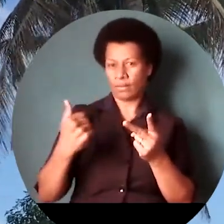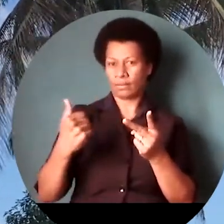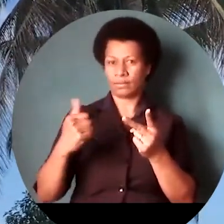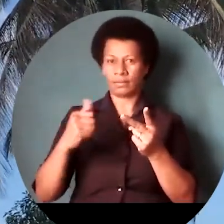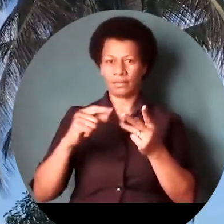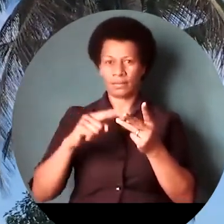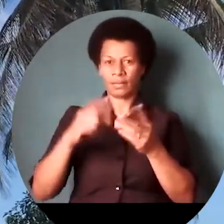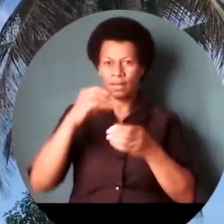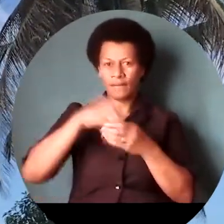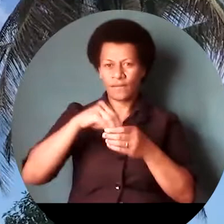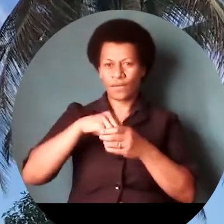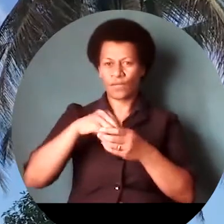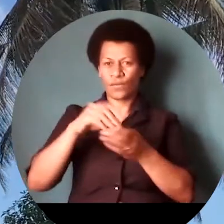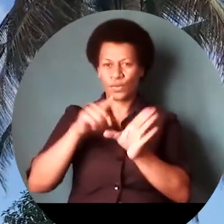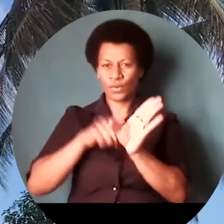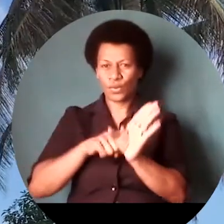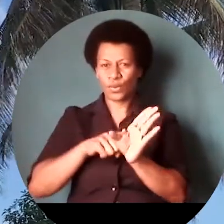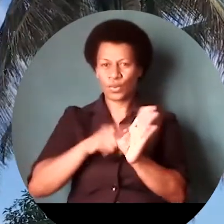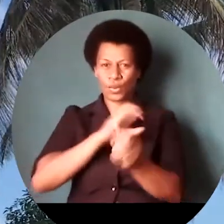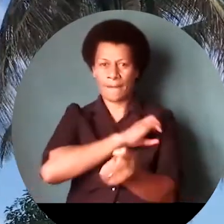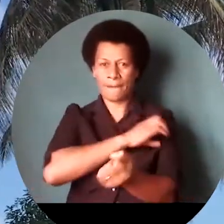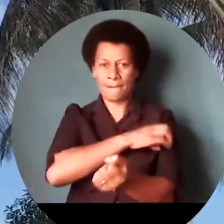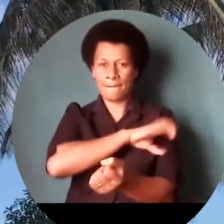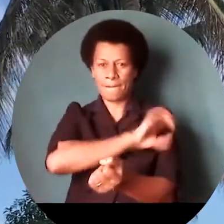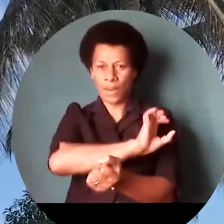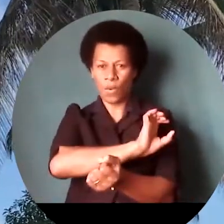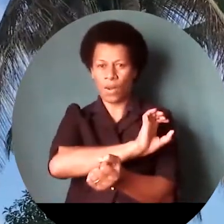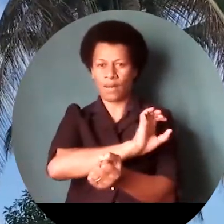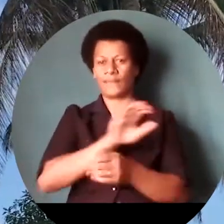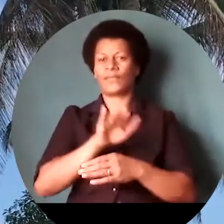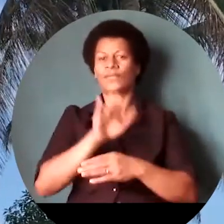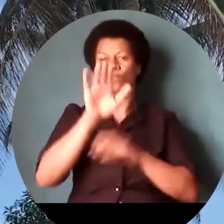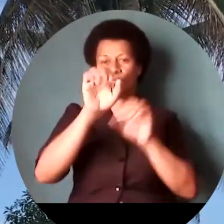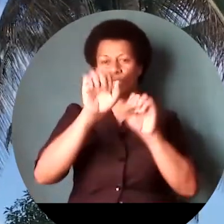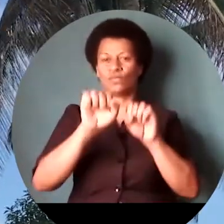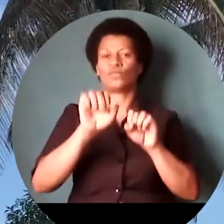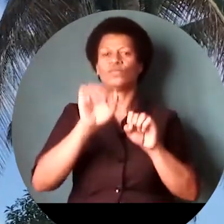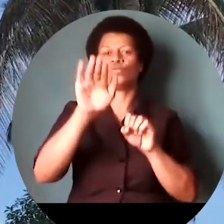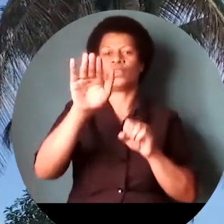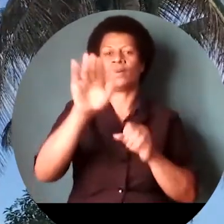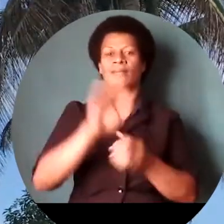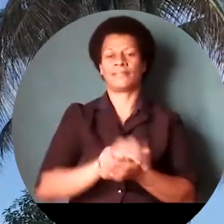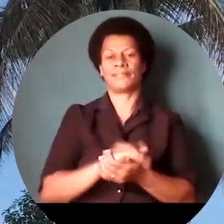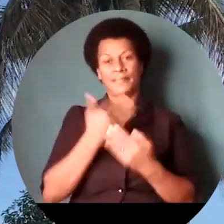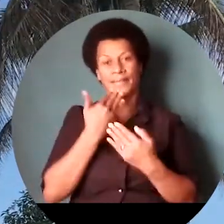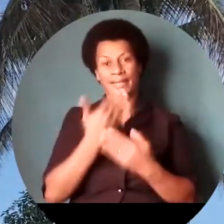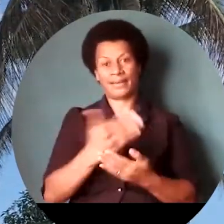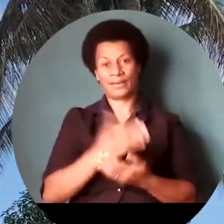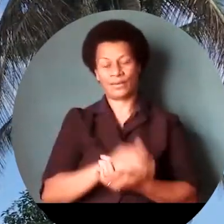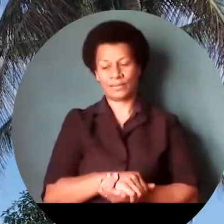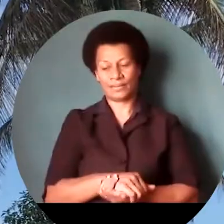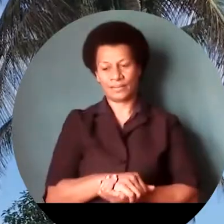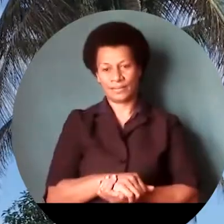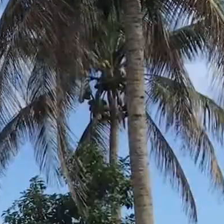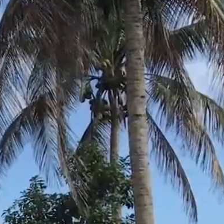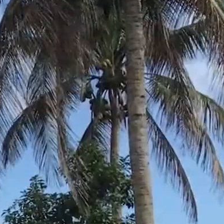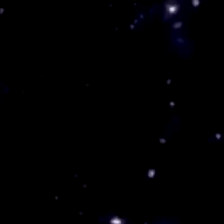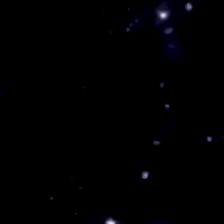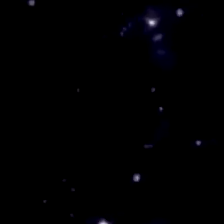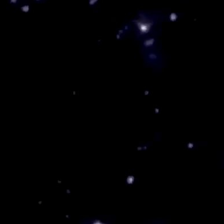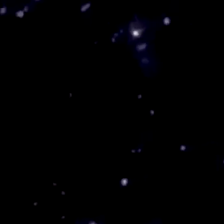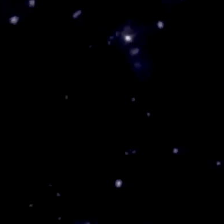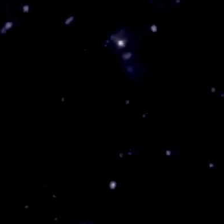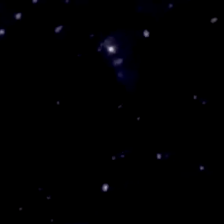will involve the Nandaro women and youths to empower them for the future. Thank you.